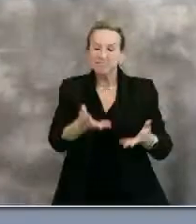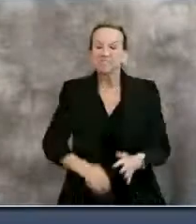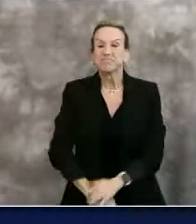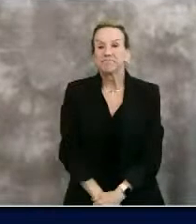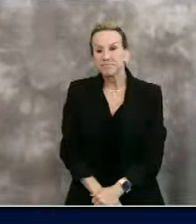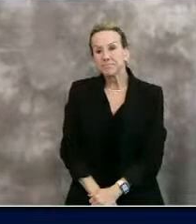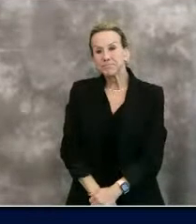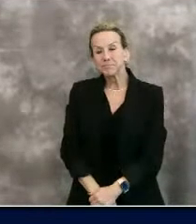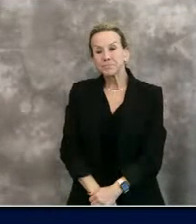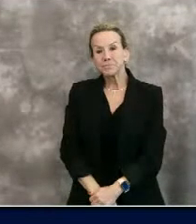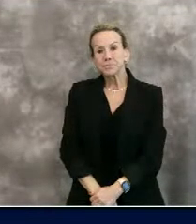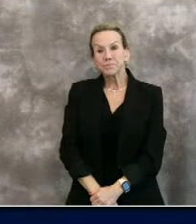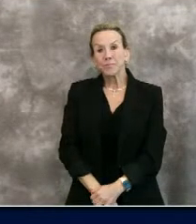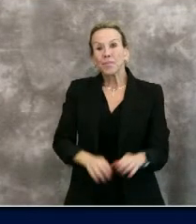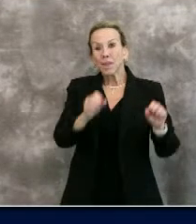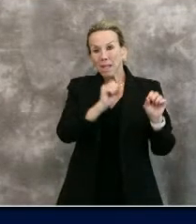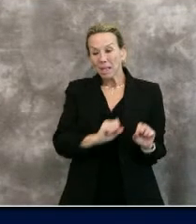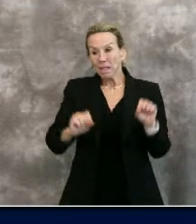next slide.